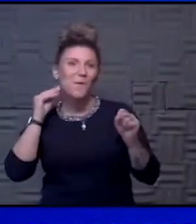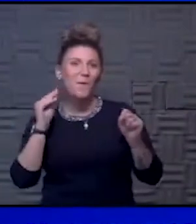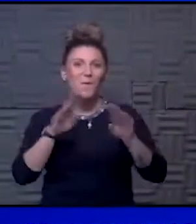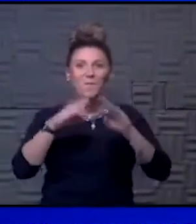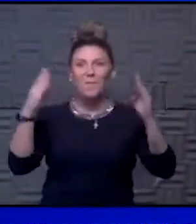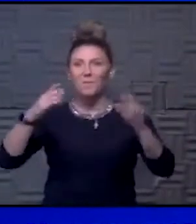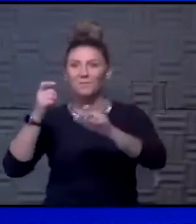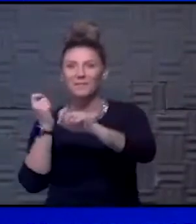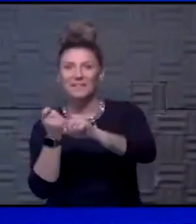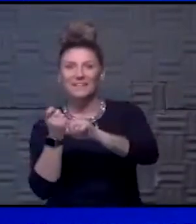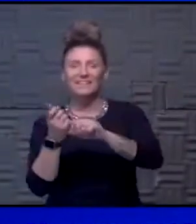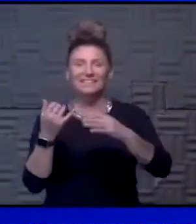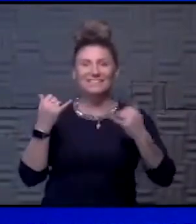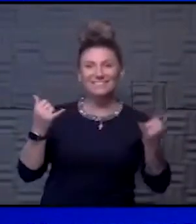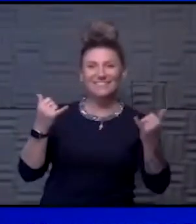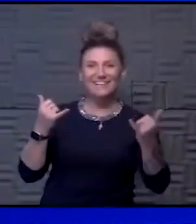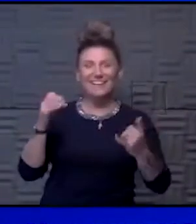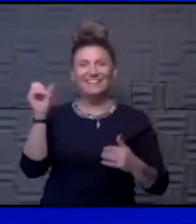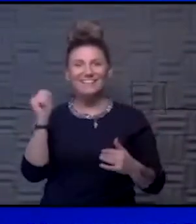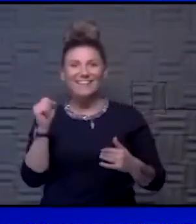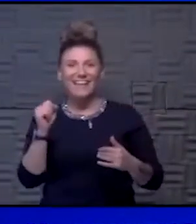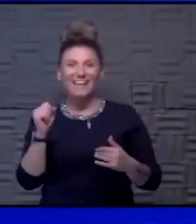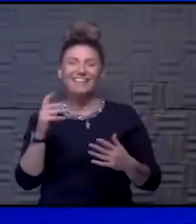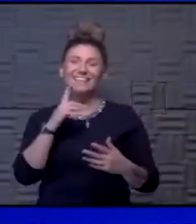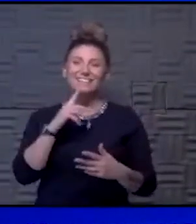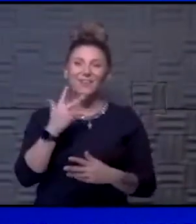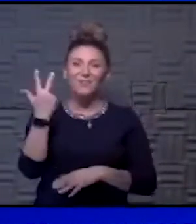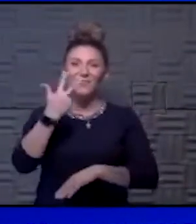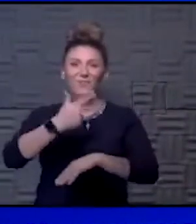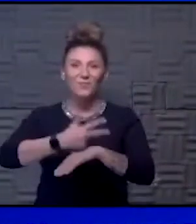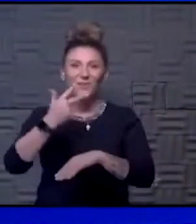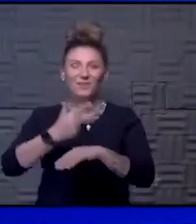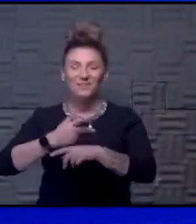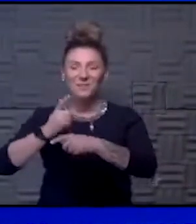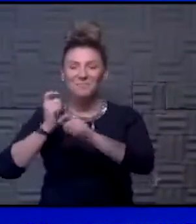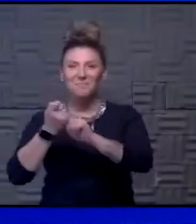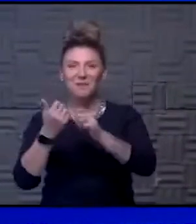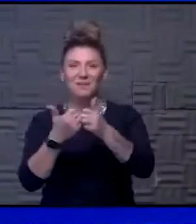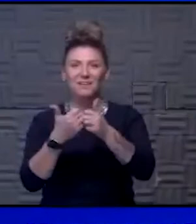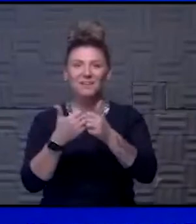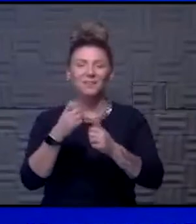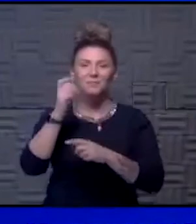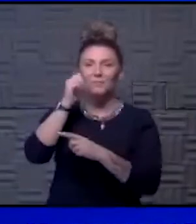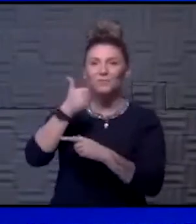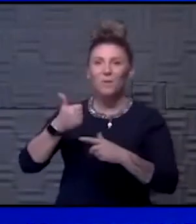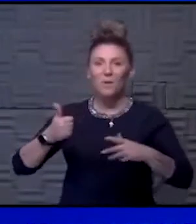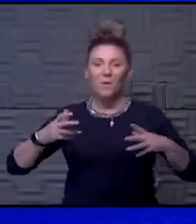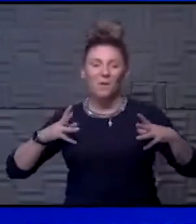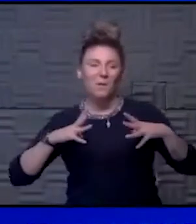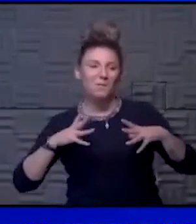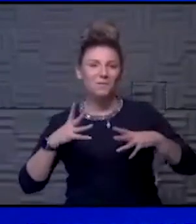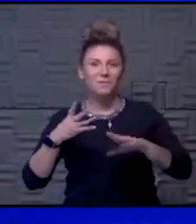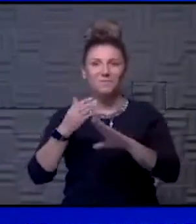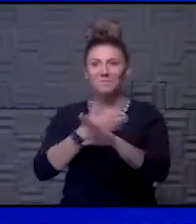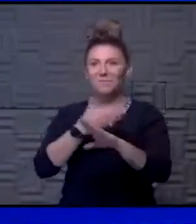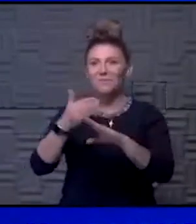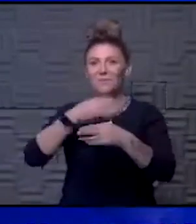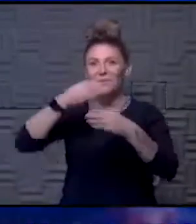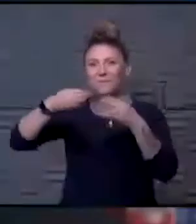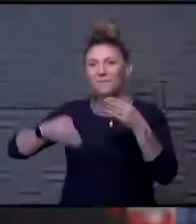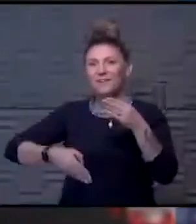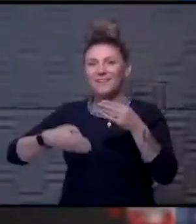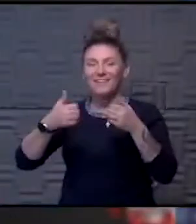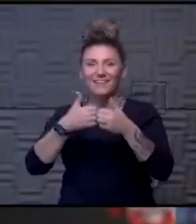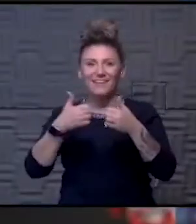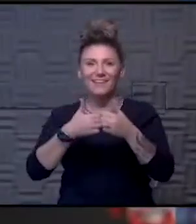So, today is opening day of a 3-day series at the K. Tomorrow is a day off just before the weekend games, and Dr.